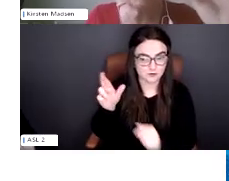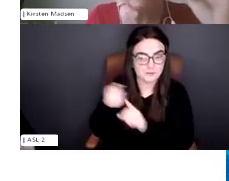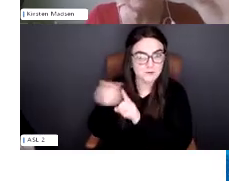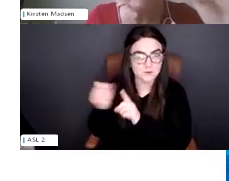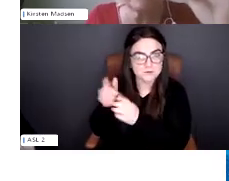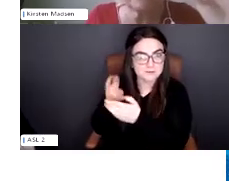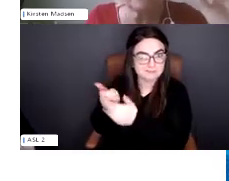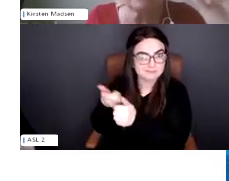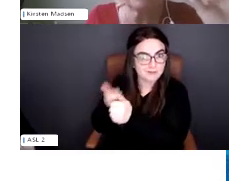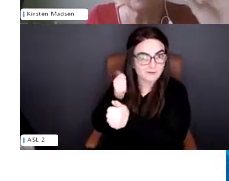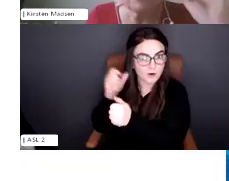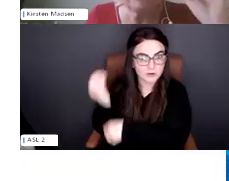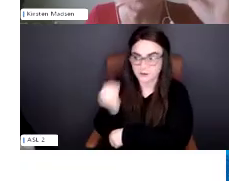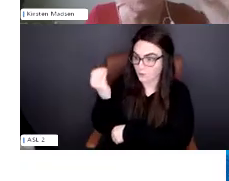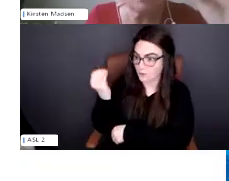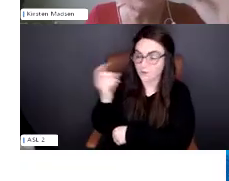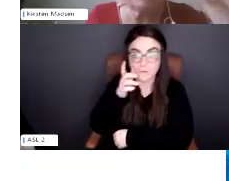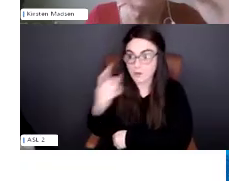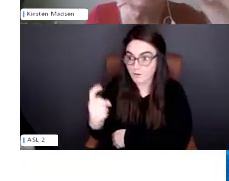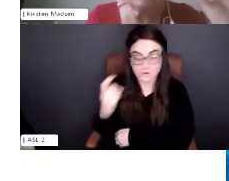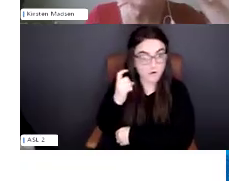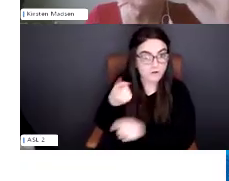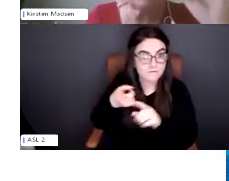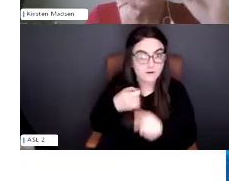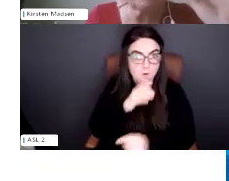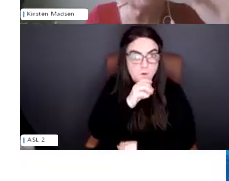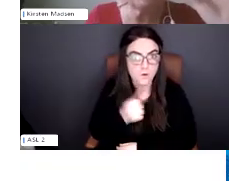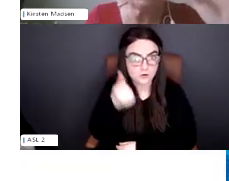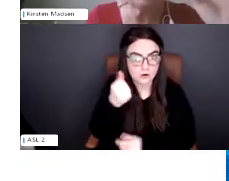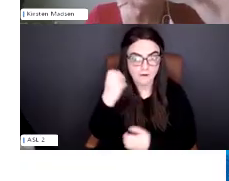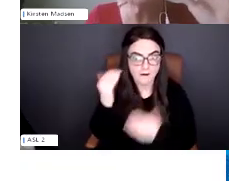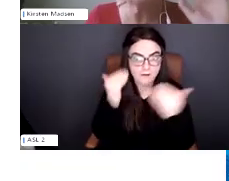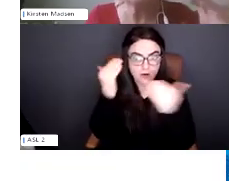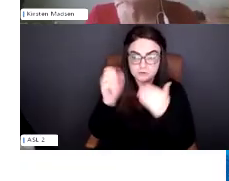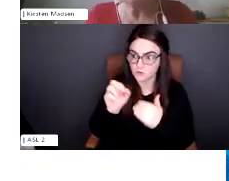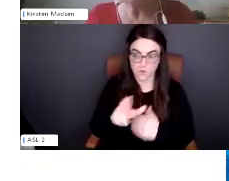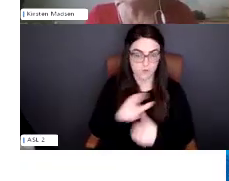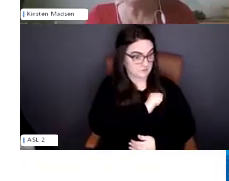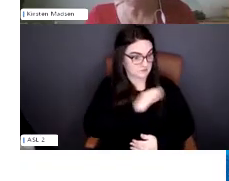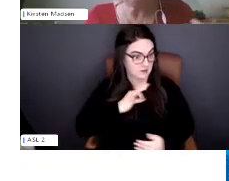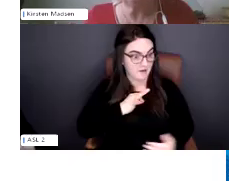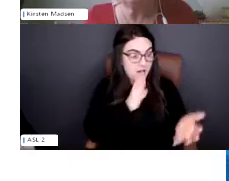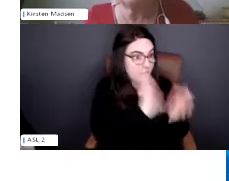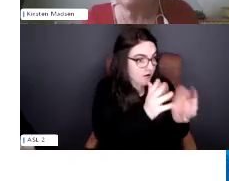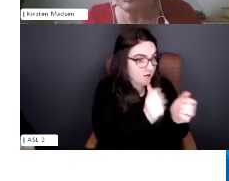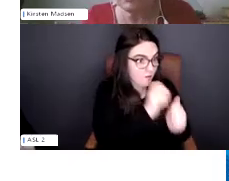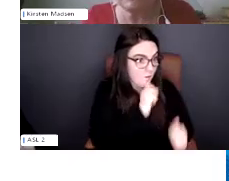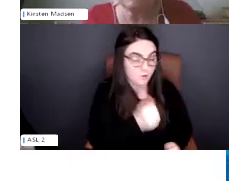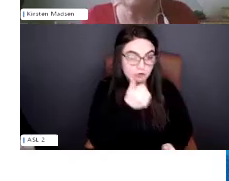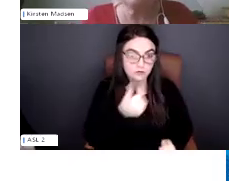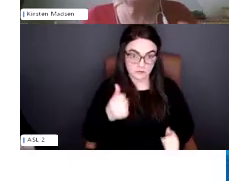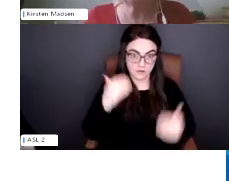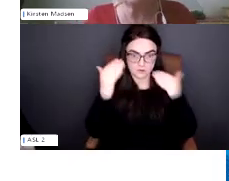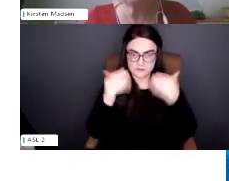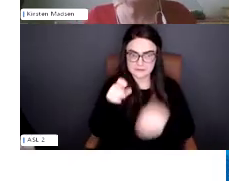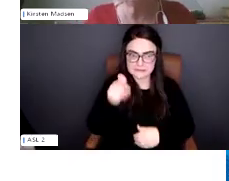were receiving calls from older adults, and those working with older adults, they needed information